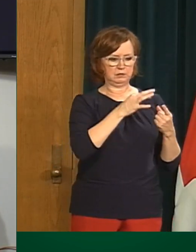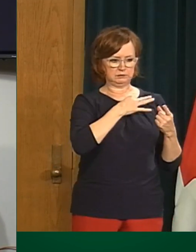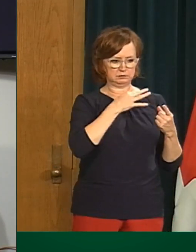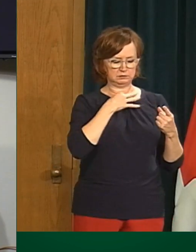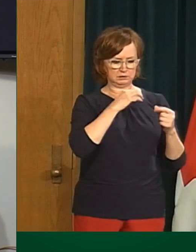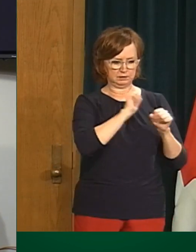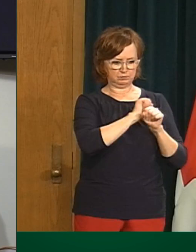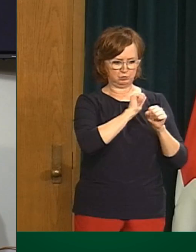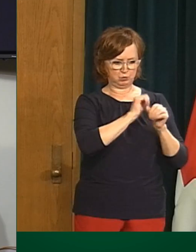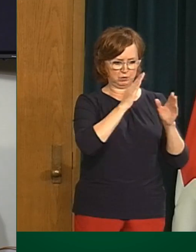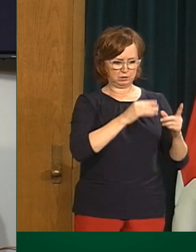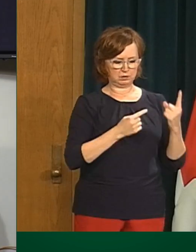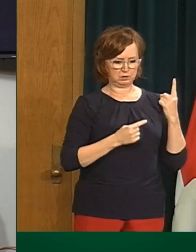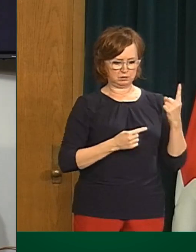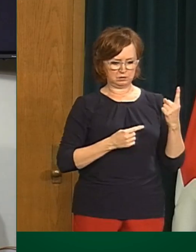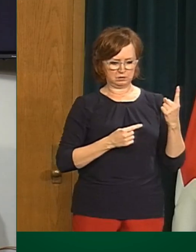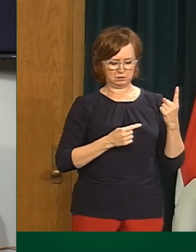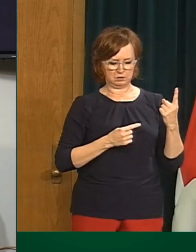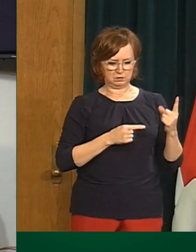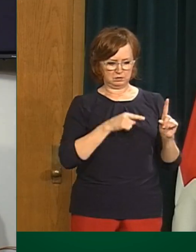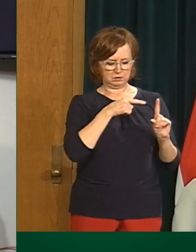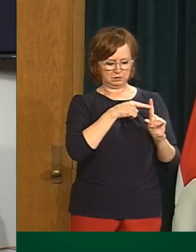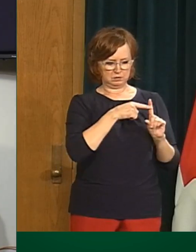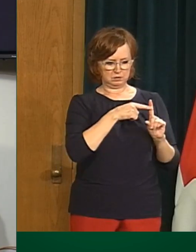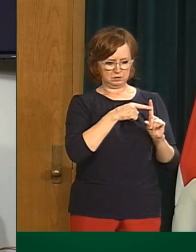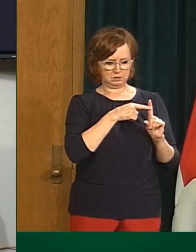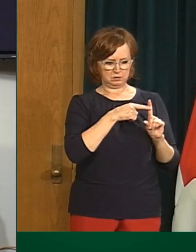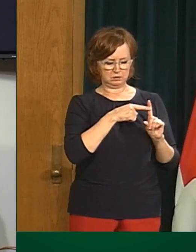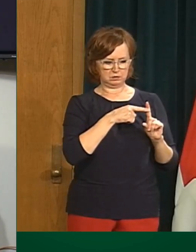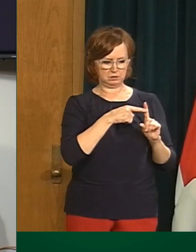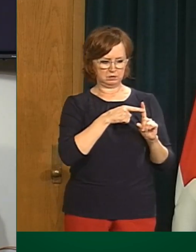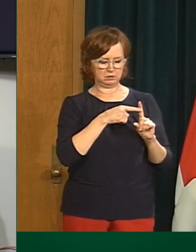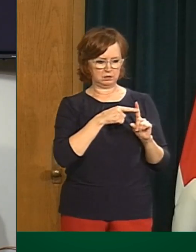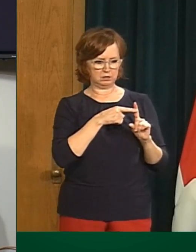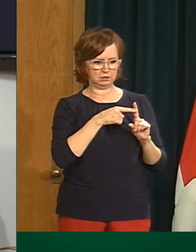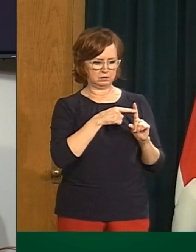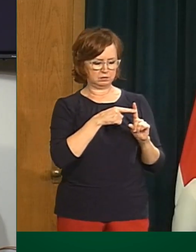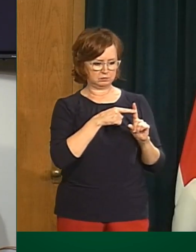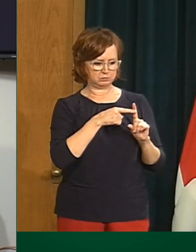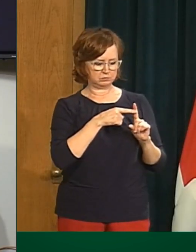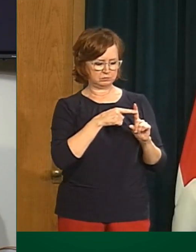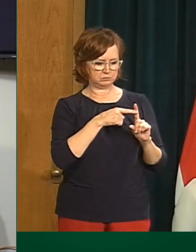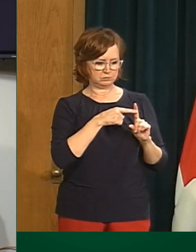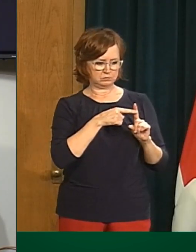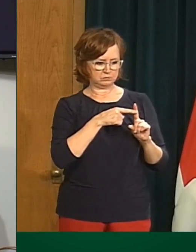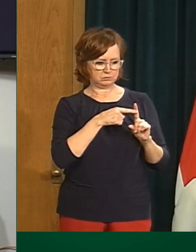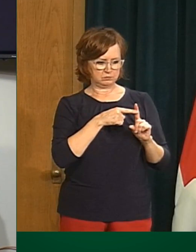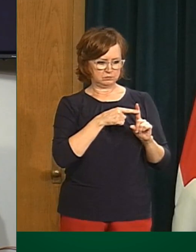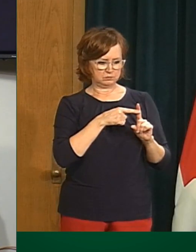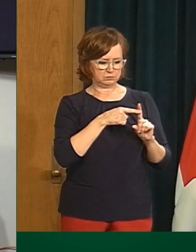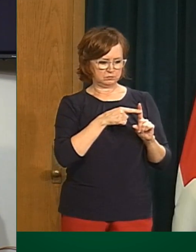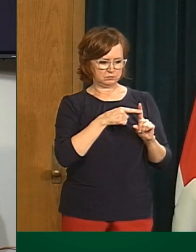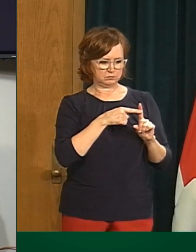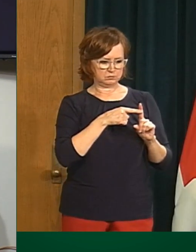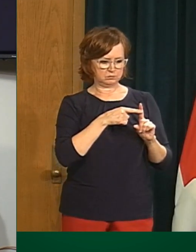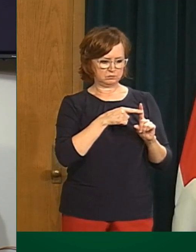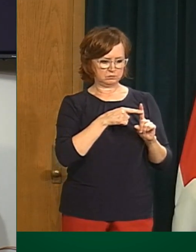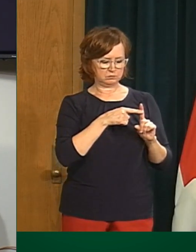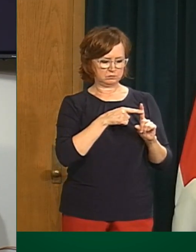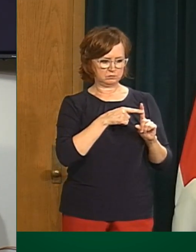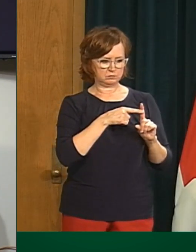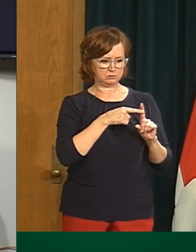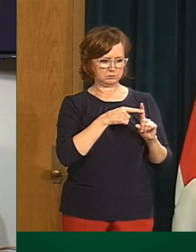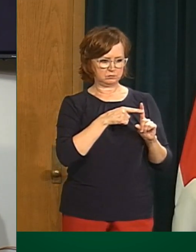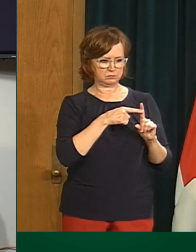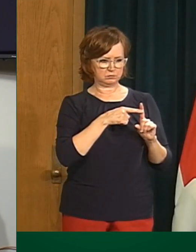a civil person who has been in contact with a positive case. So there is